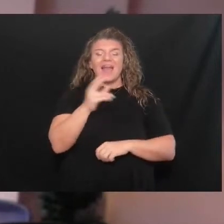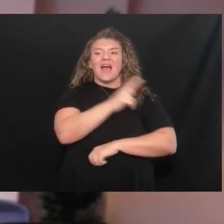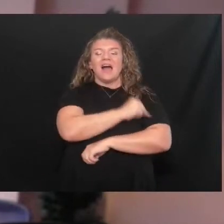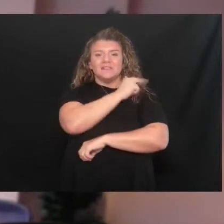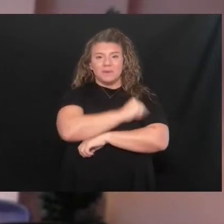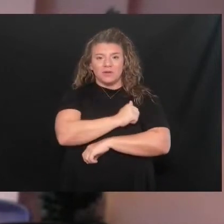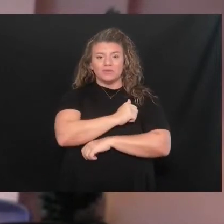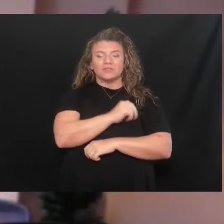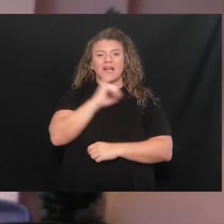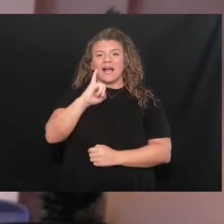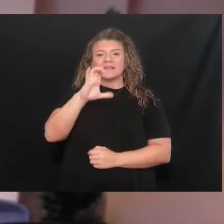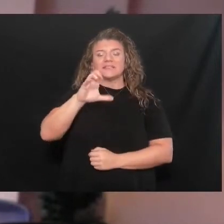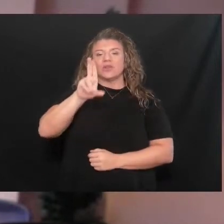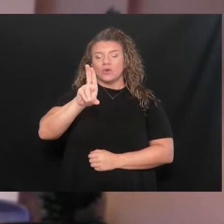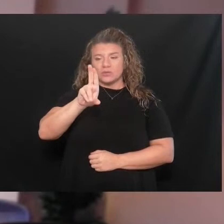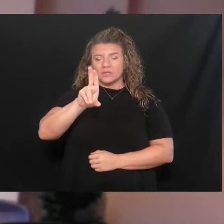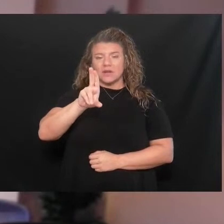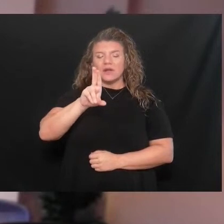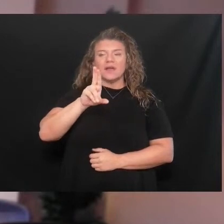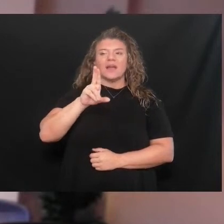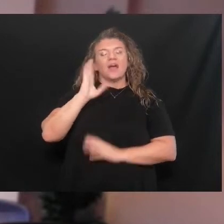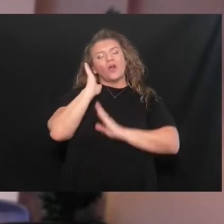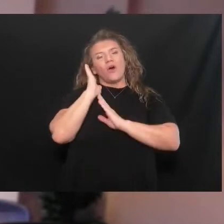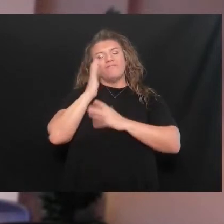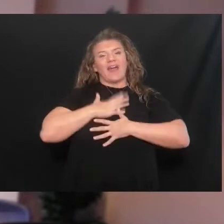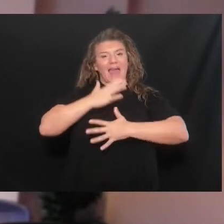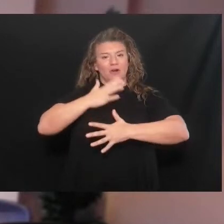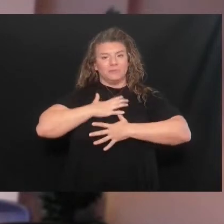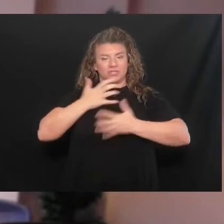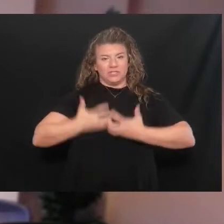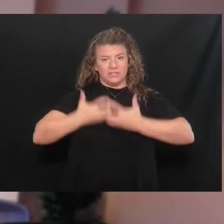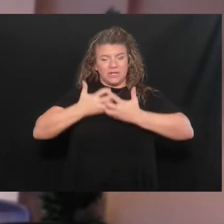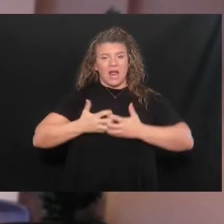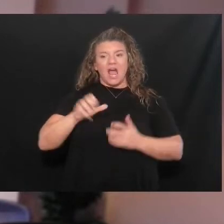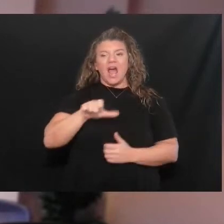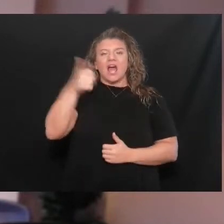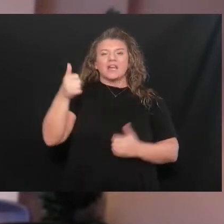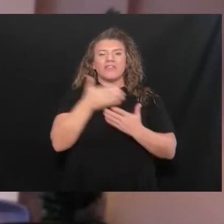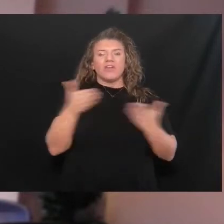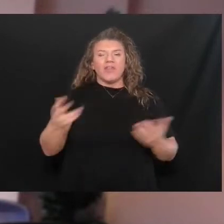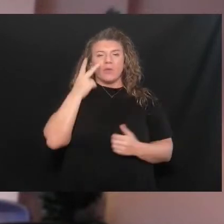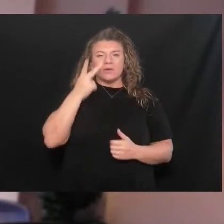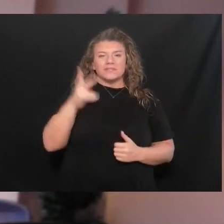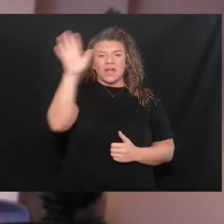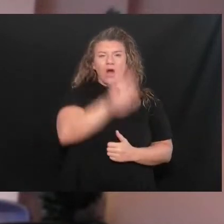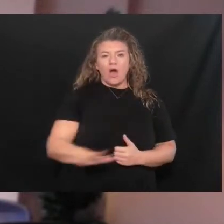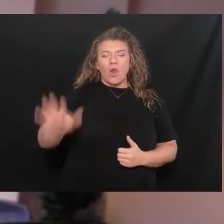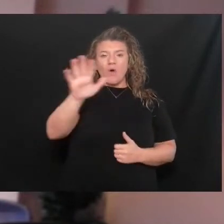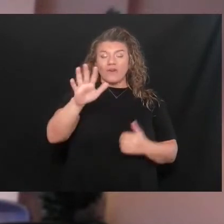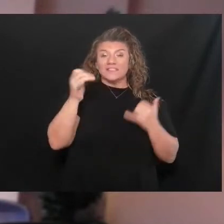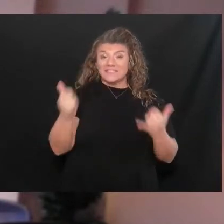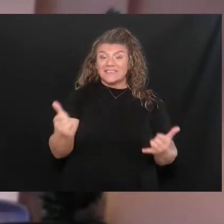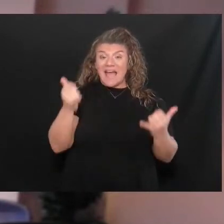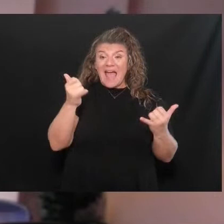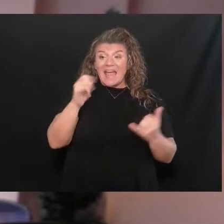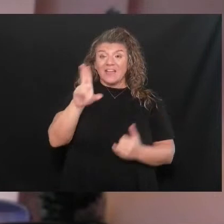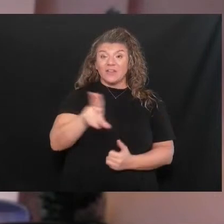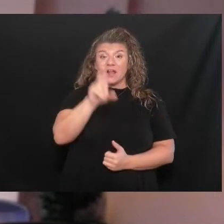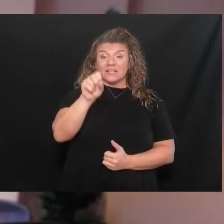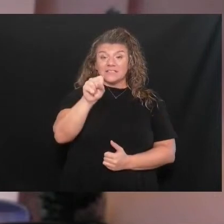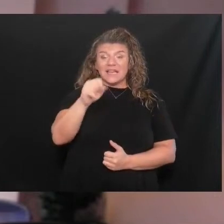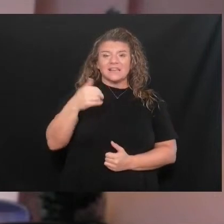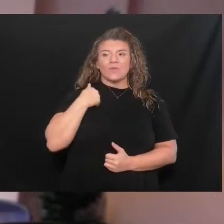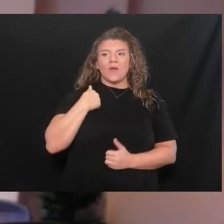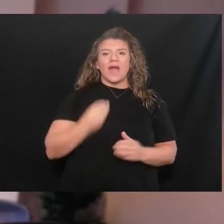hospitals, in ICUs, and on ventilators. The other thing that we're seeing around the country is today in the United States, we